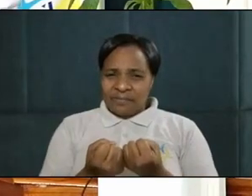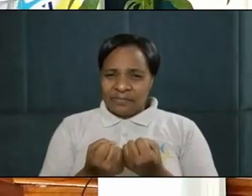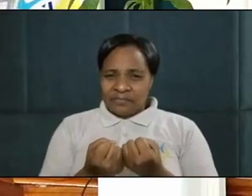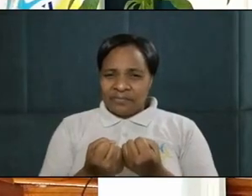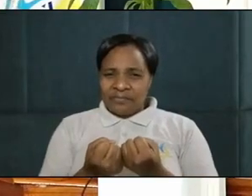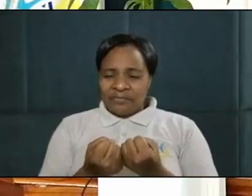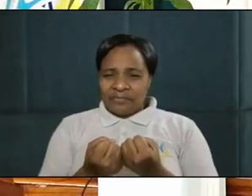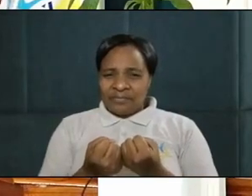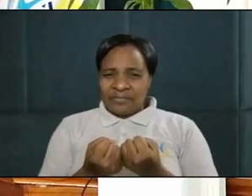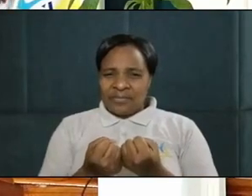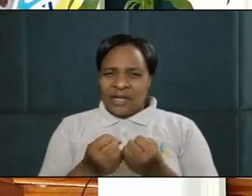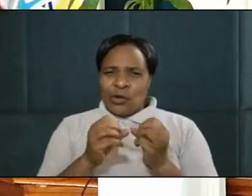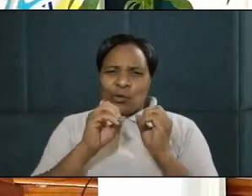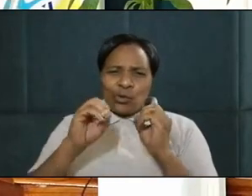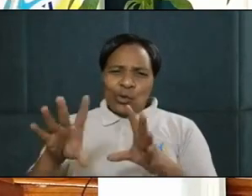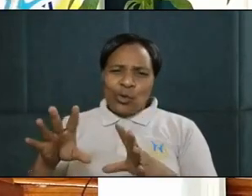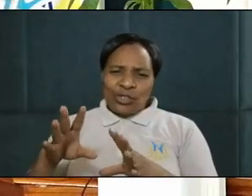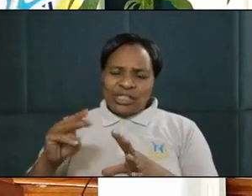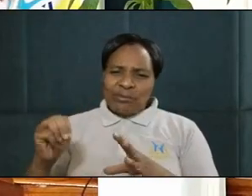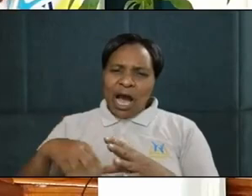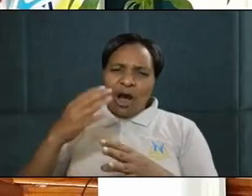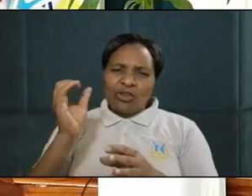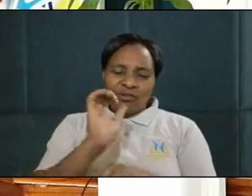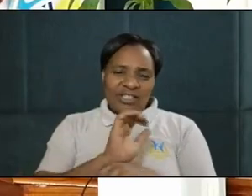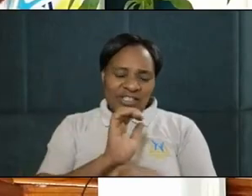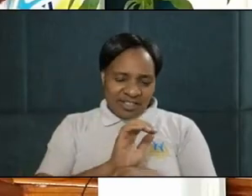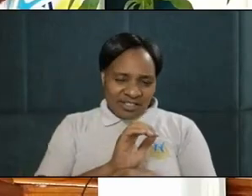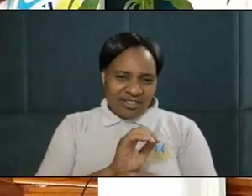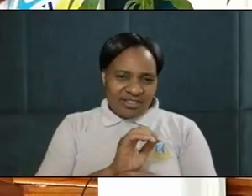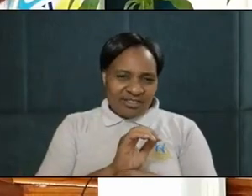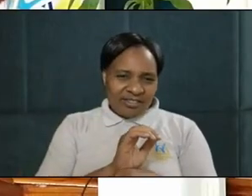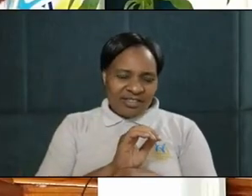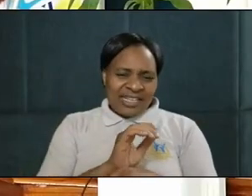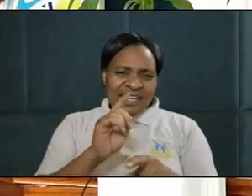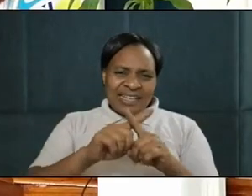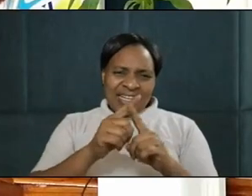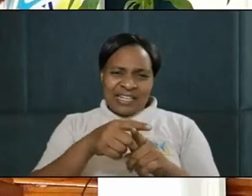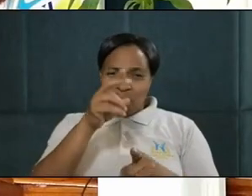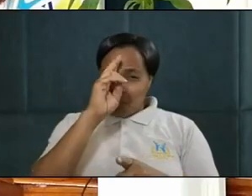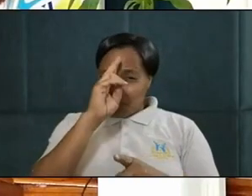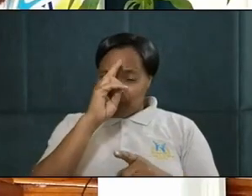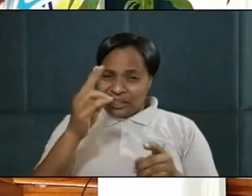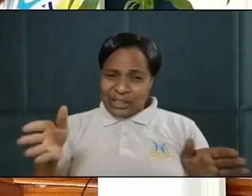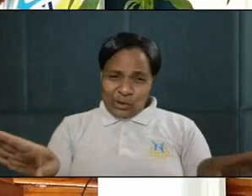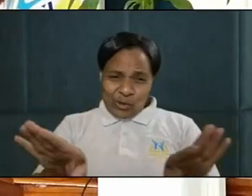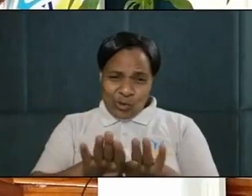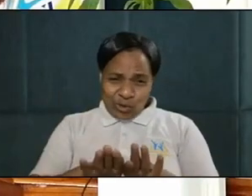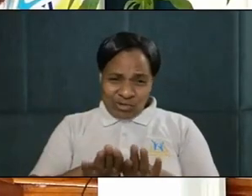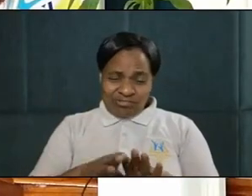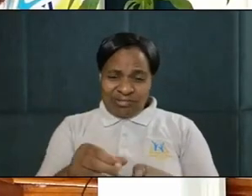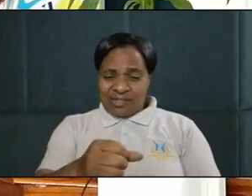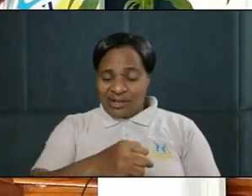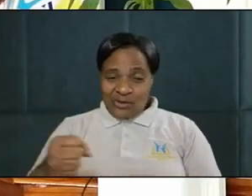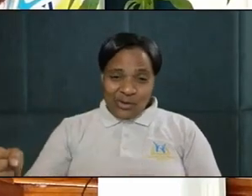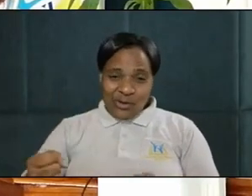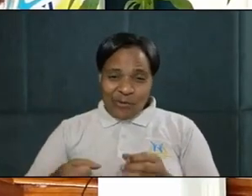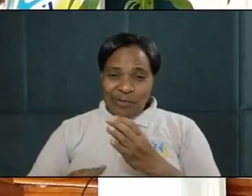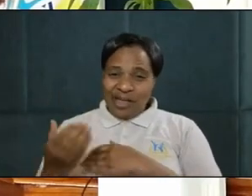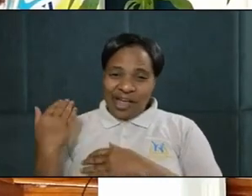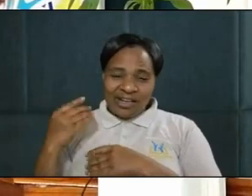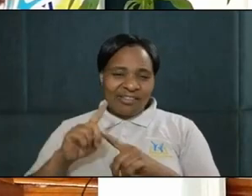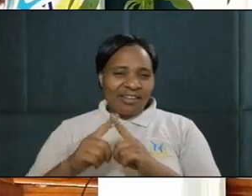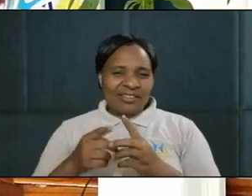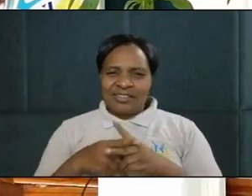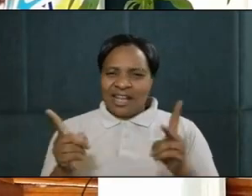Yes, Aaron? He throws him out of the church. He's thrown out of the church. The police close the door behind him. And then